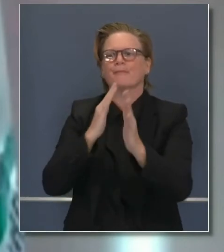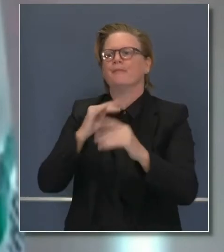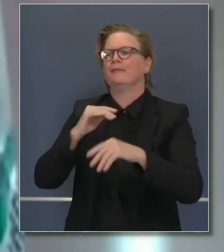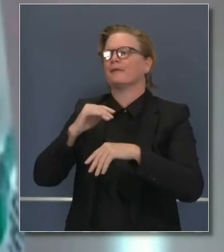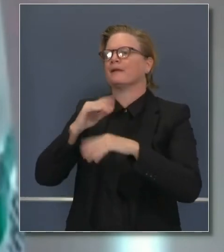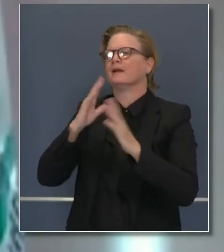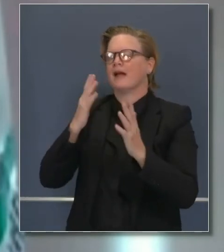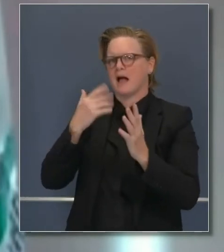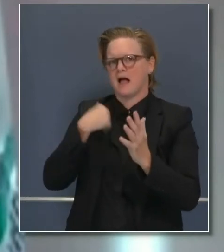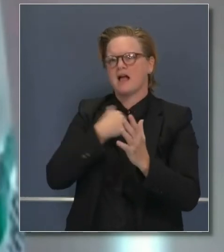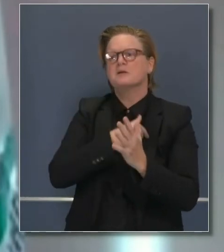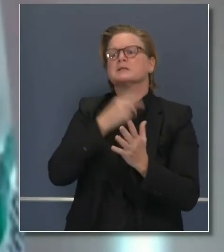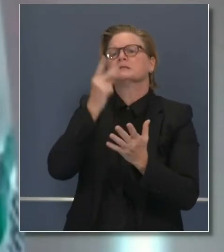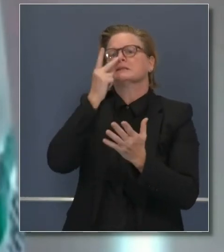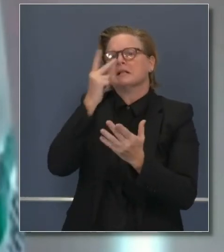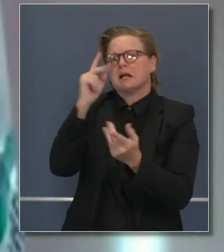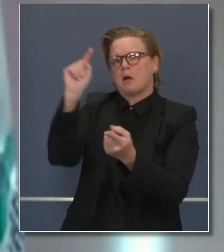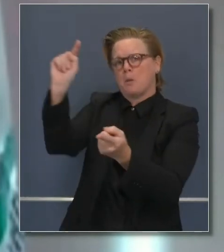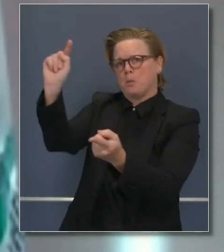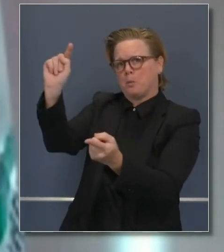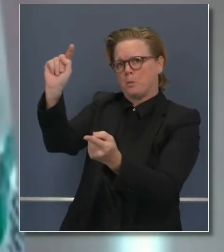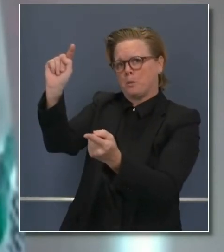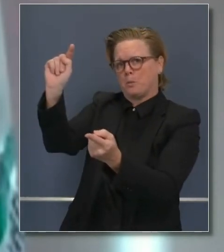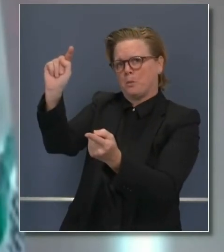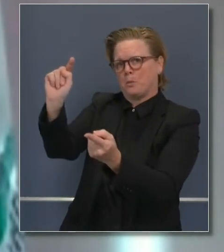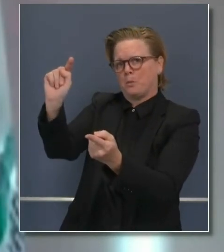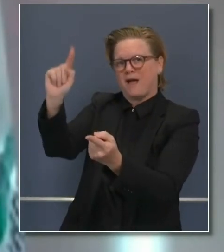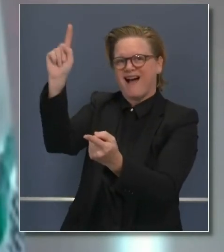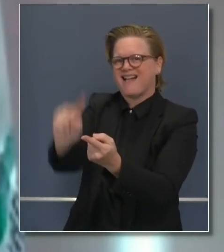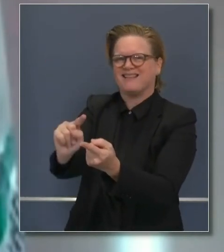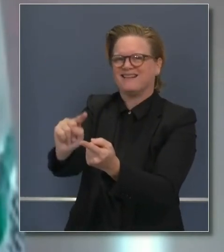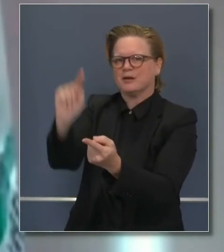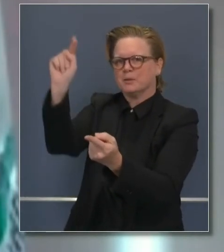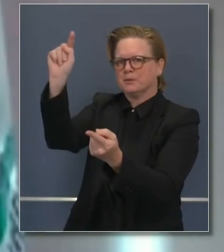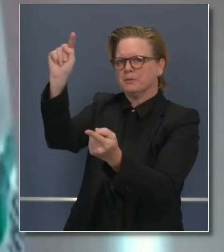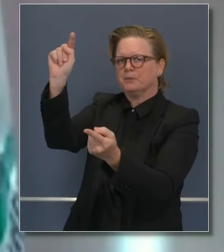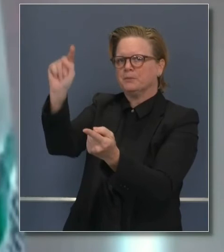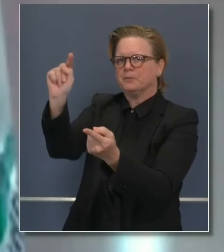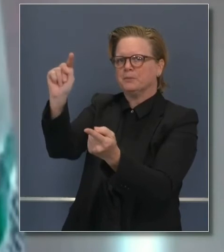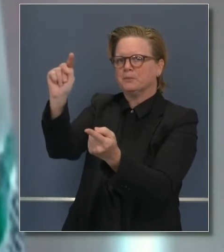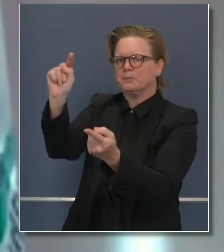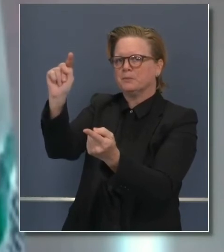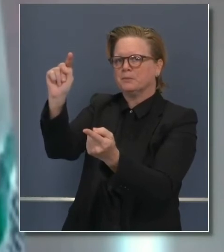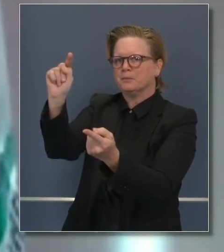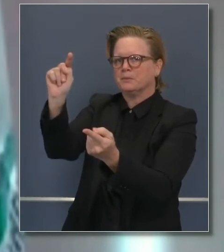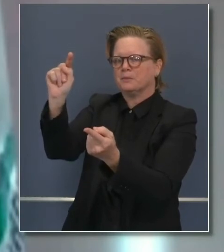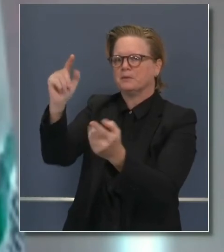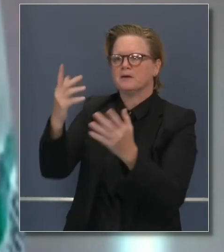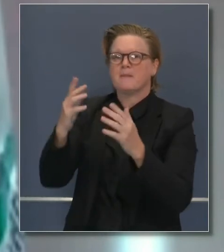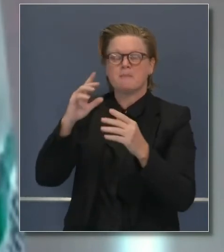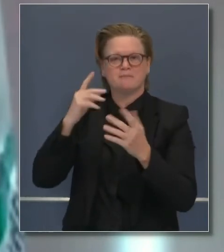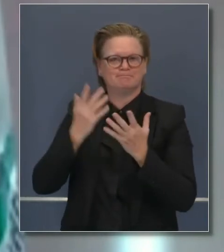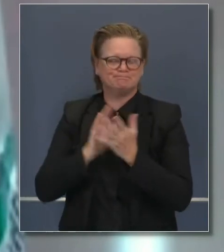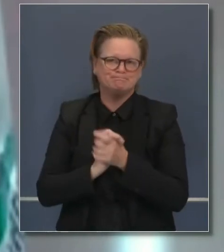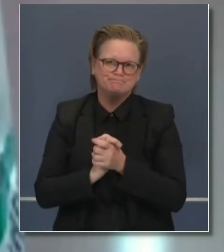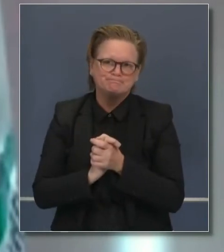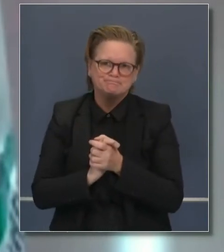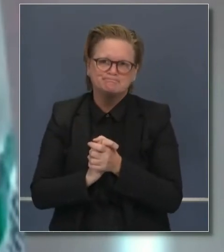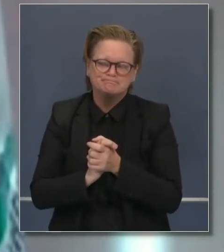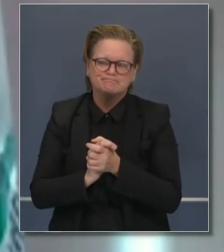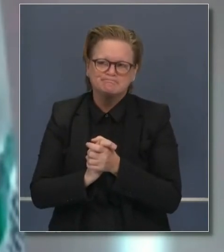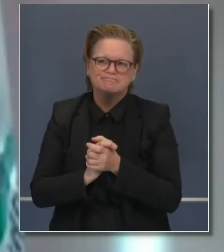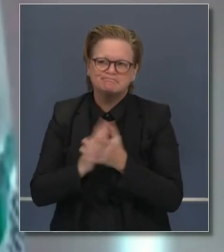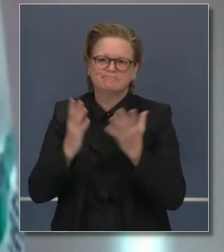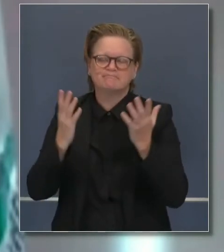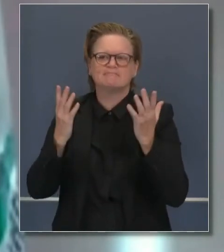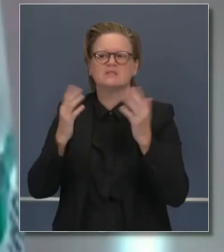but nothing too significant. We, of course, had hoped and wanted to see more from